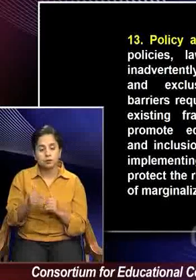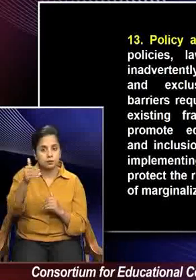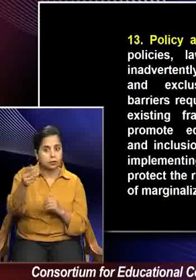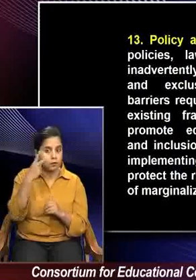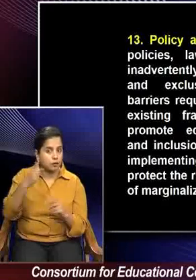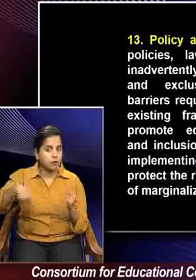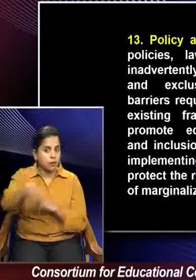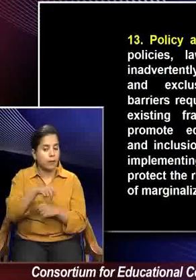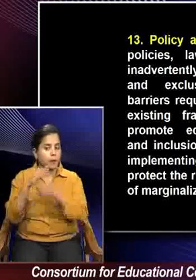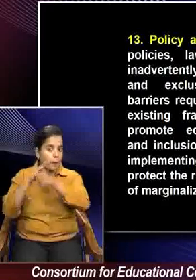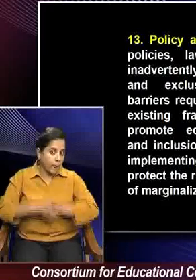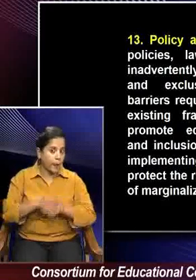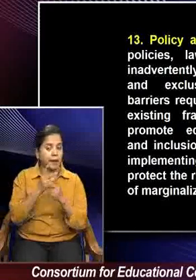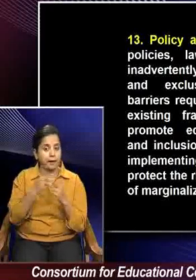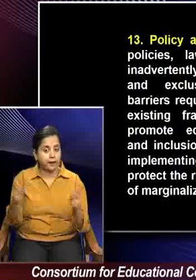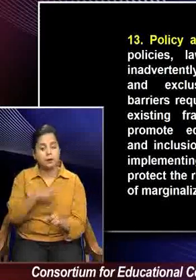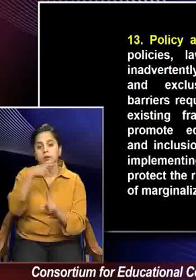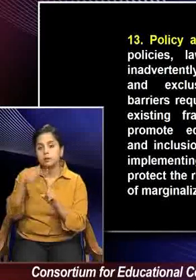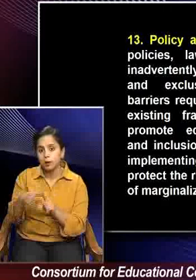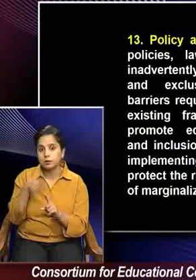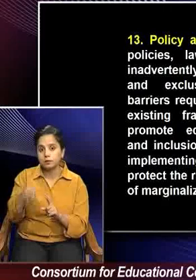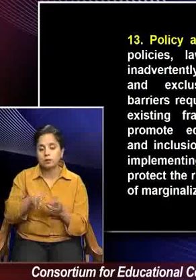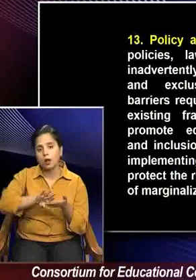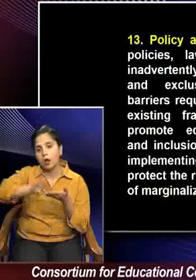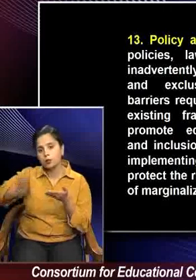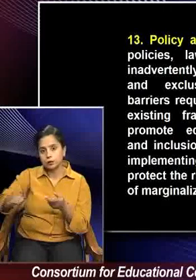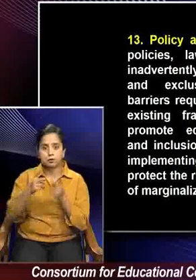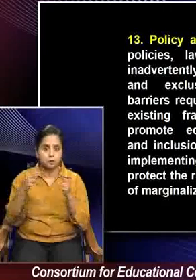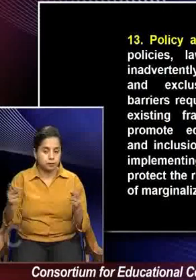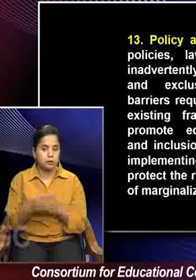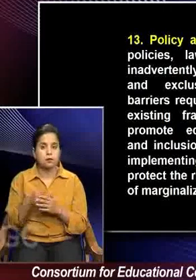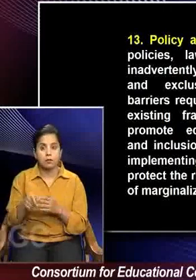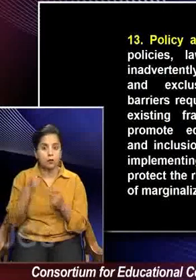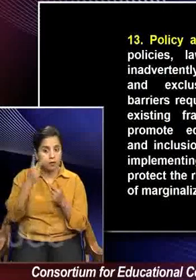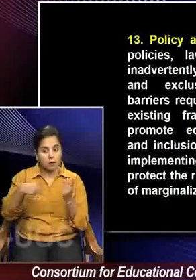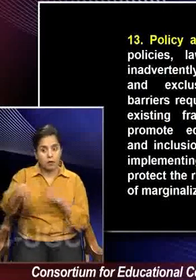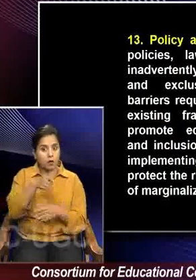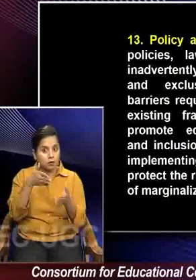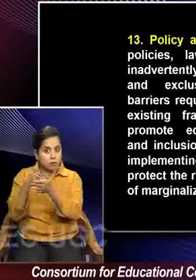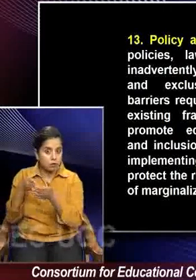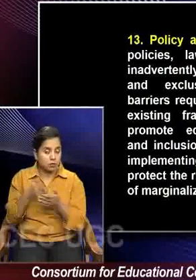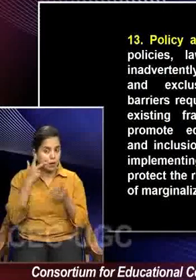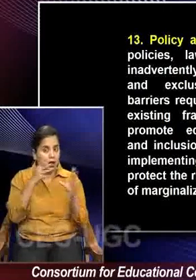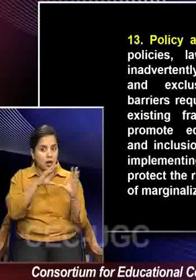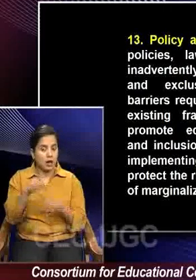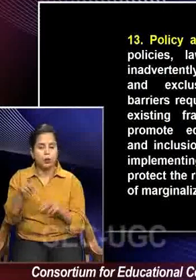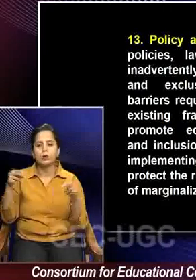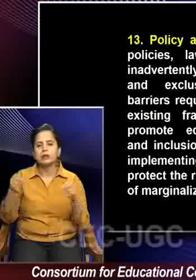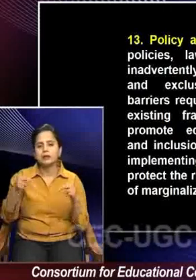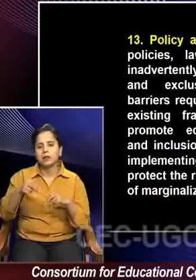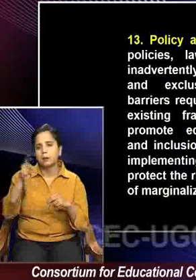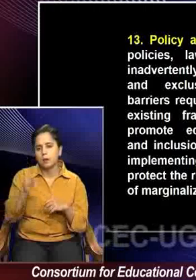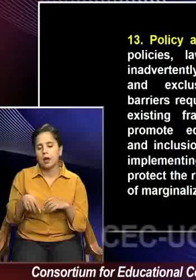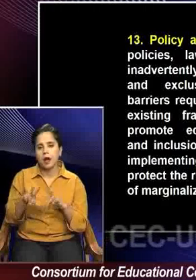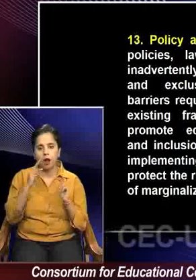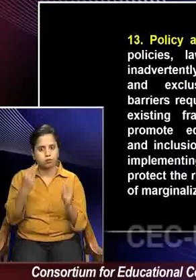perpetuate discrimination and exclusion. Overcoming these barriers requires